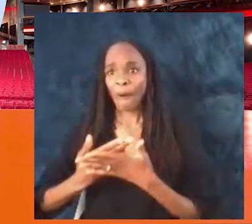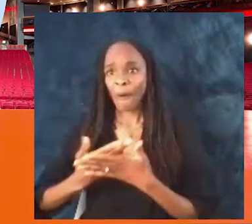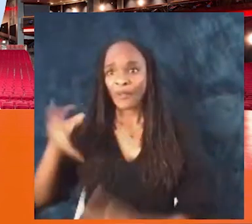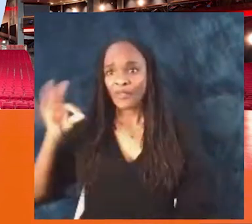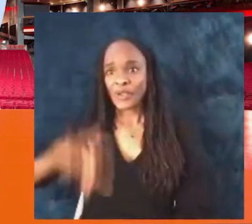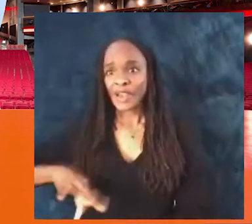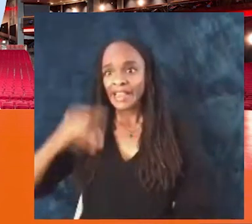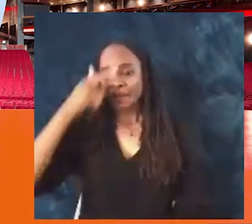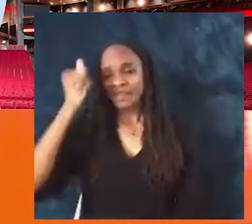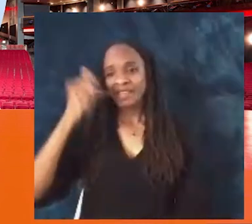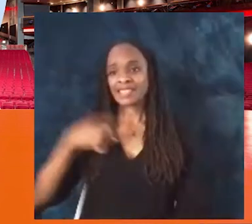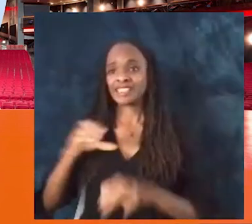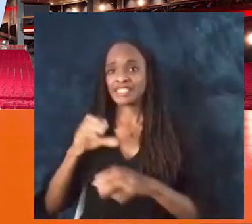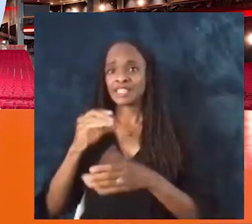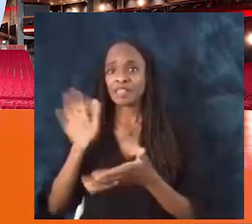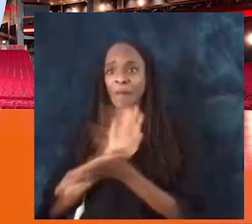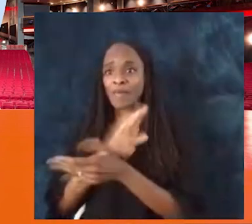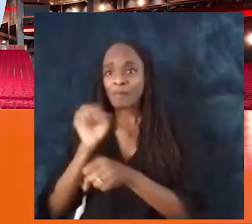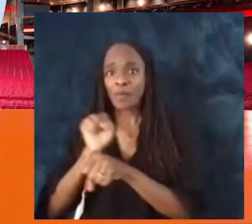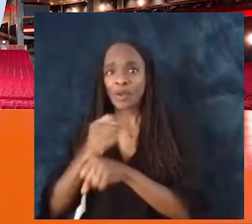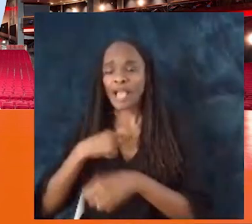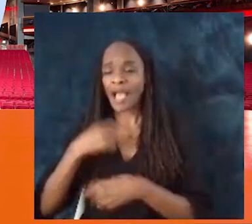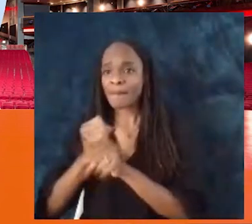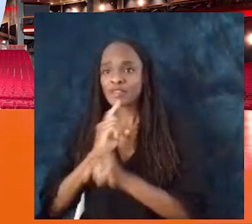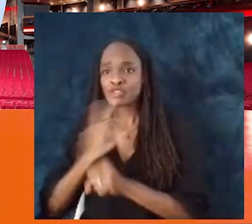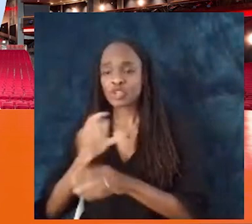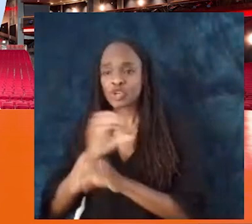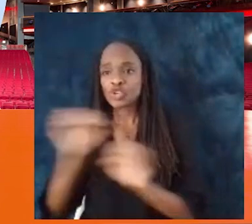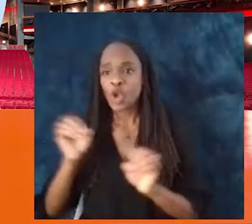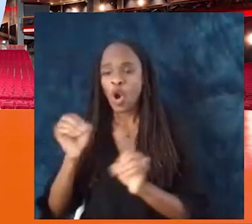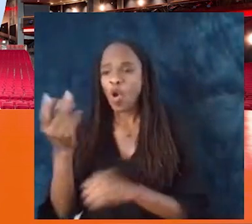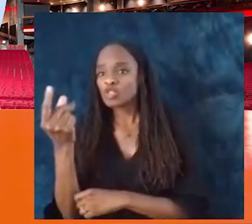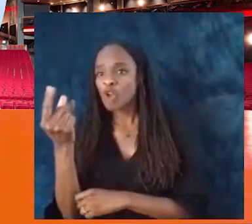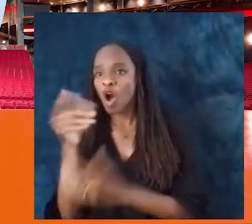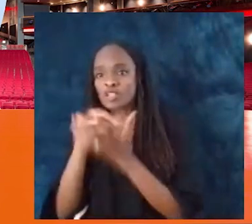the paperwork and made sure no dogs barked during the scenes and made sure